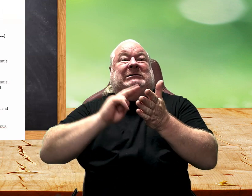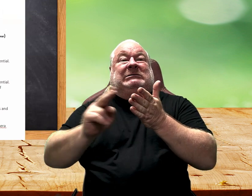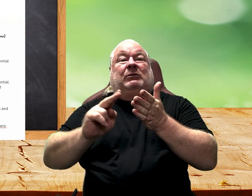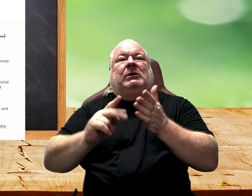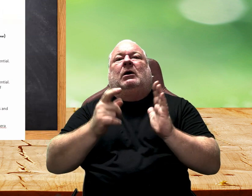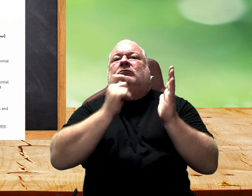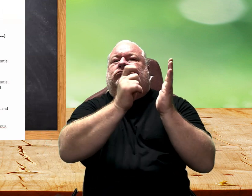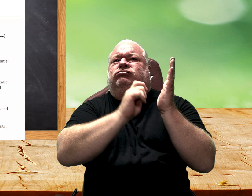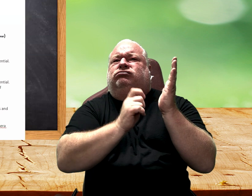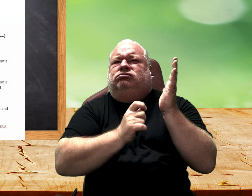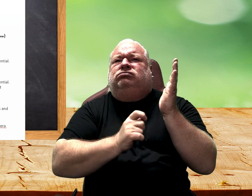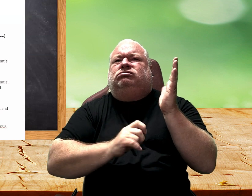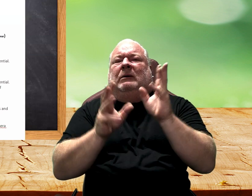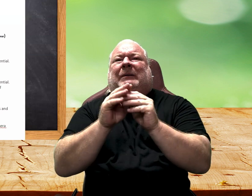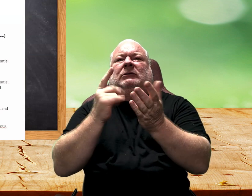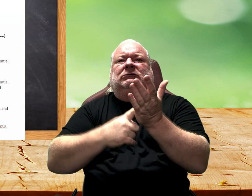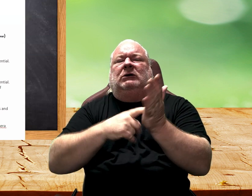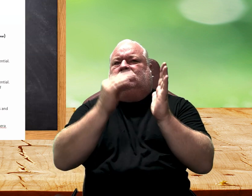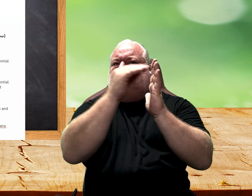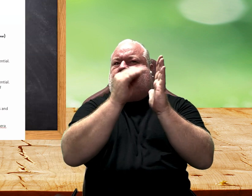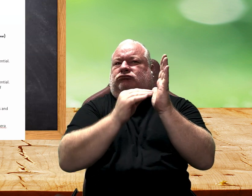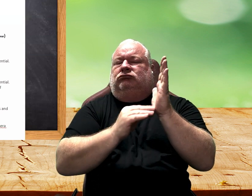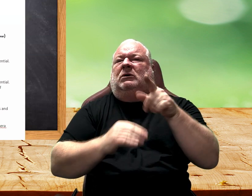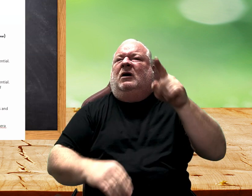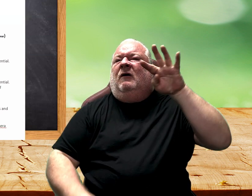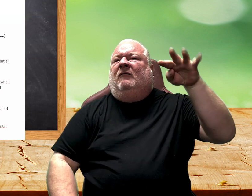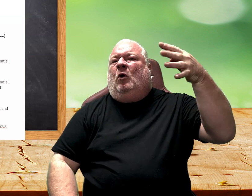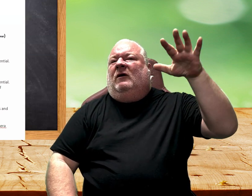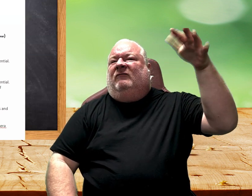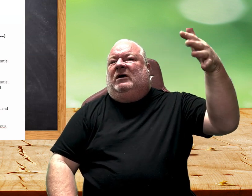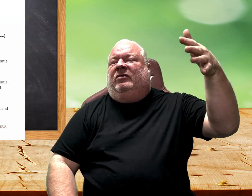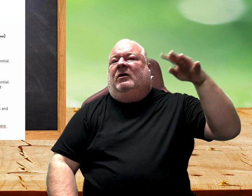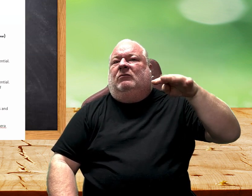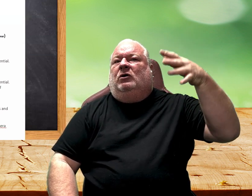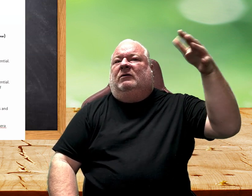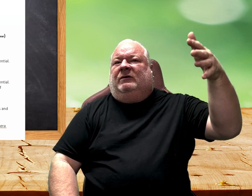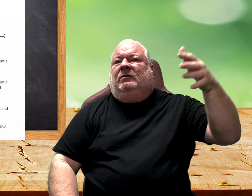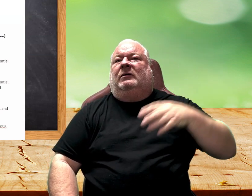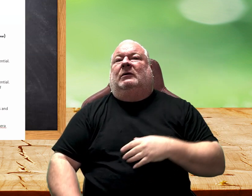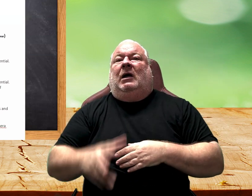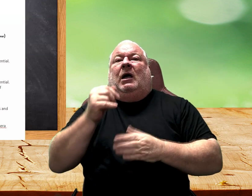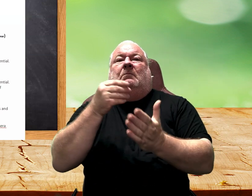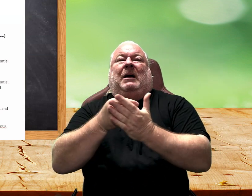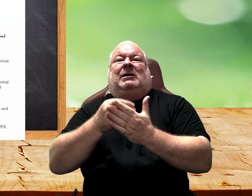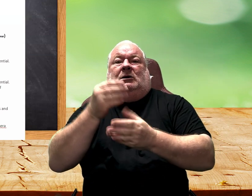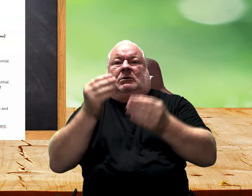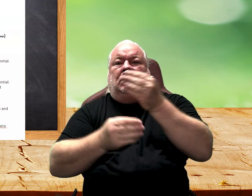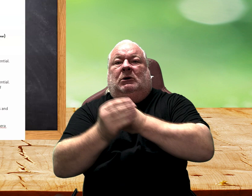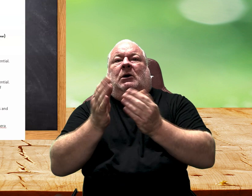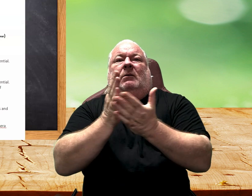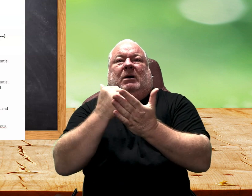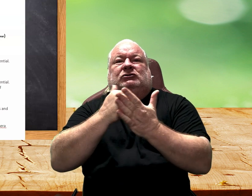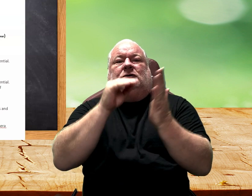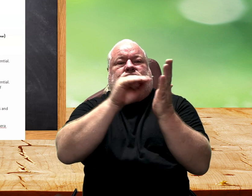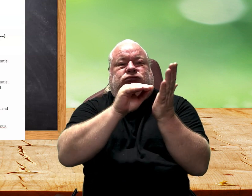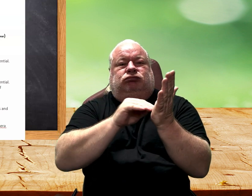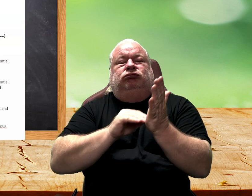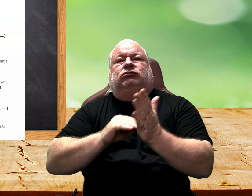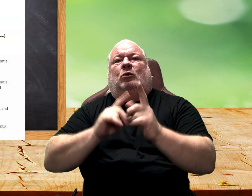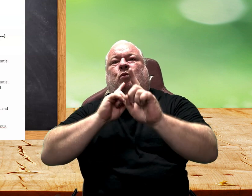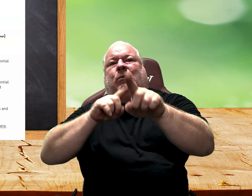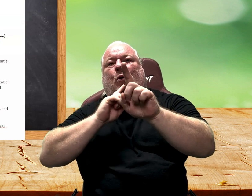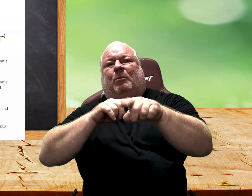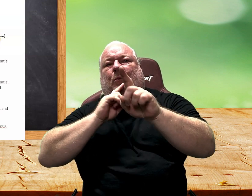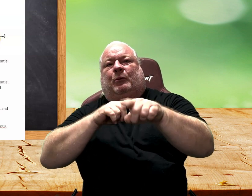Secretary is for the 4th and 5th graders to be able to run for it. And treasurer is also 4th graders and 5th